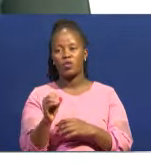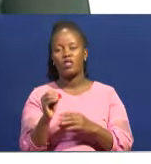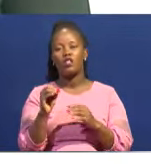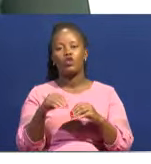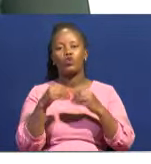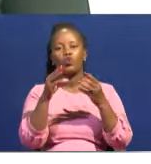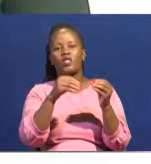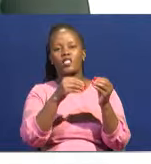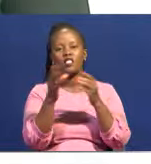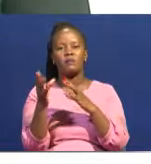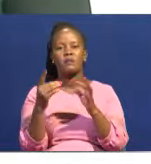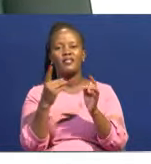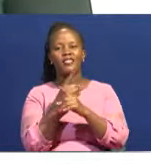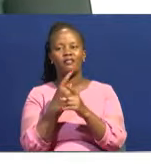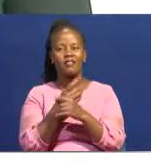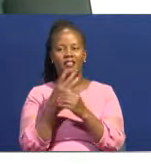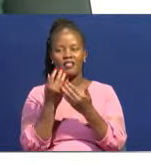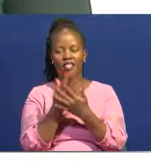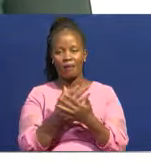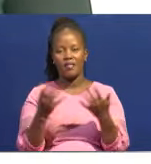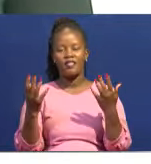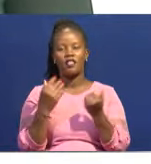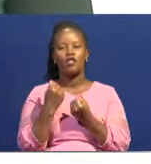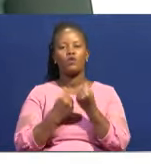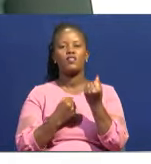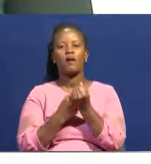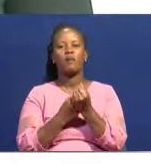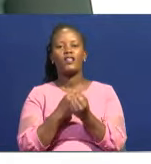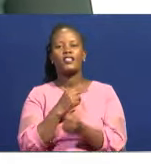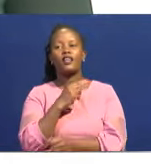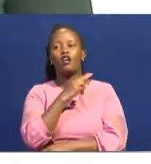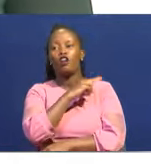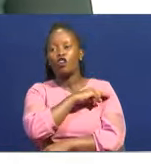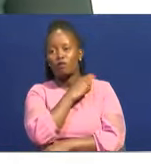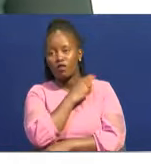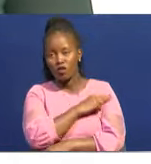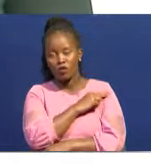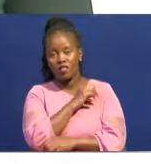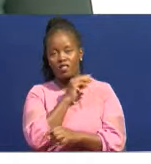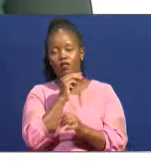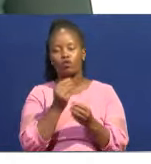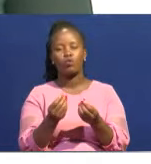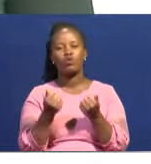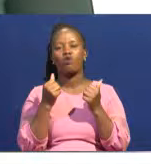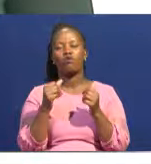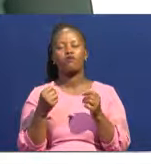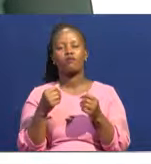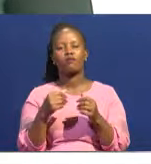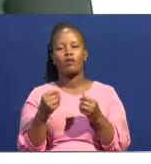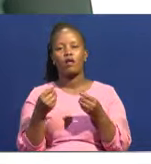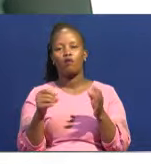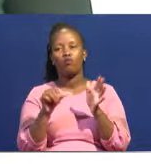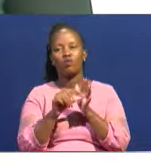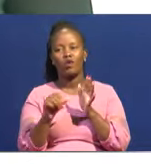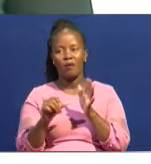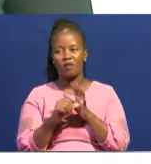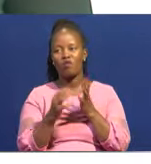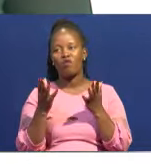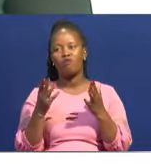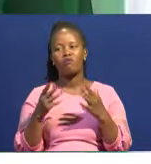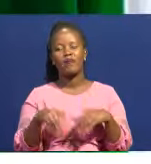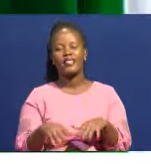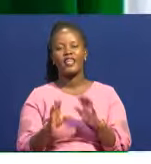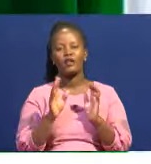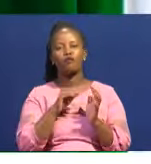non-pneumatic anti-shock garments to health facilities with a view of addressing maternal mortality. According to the County